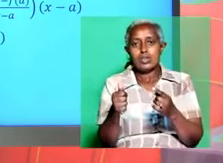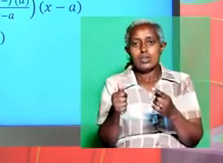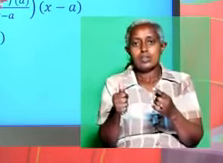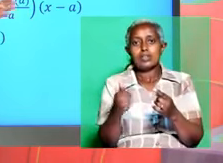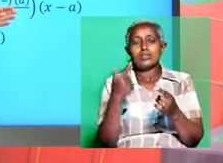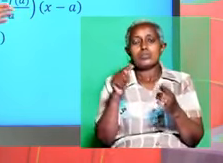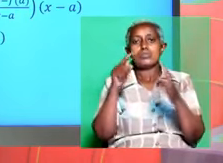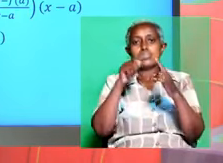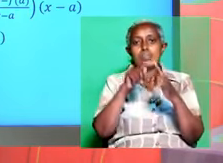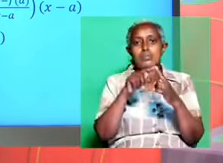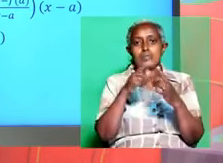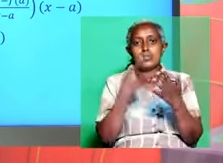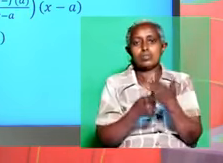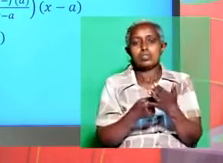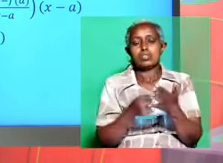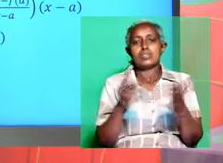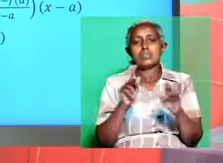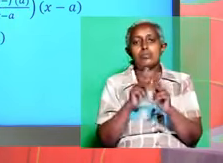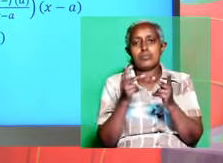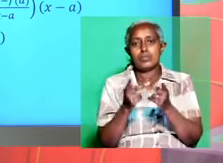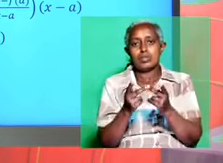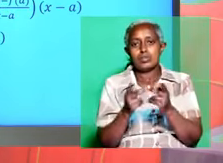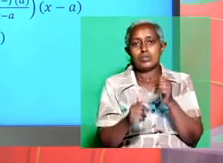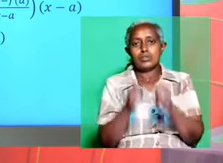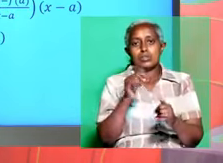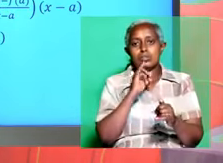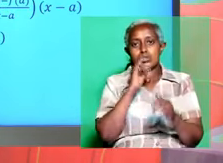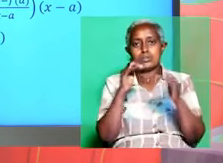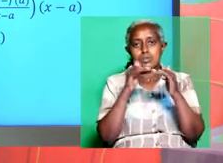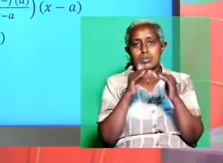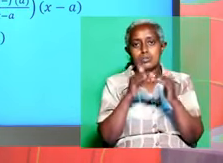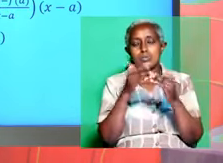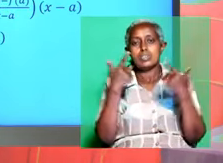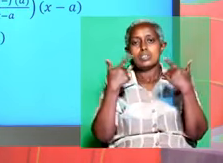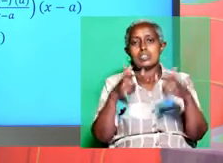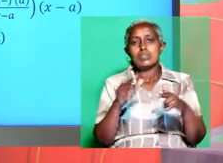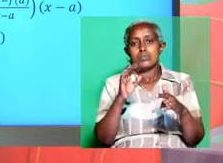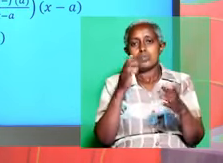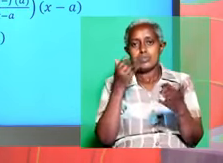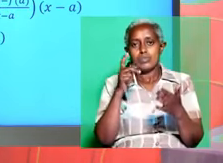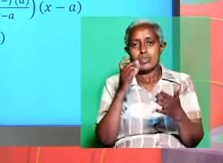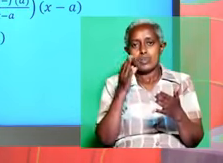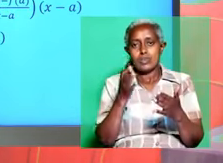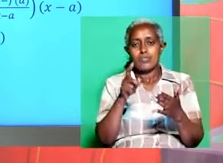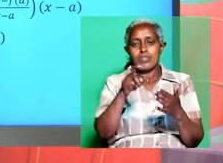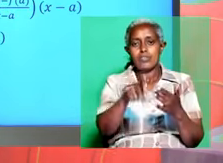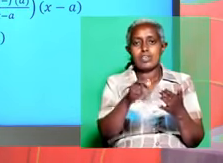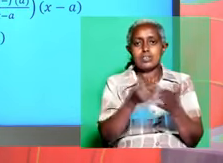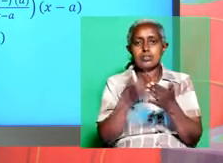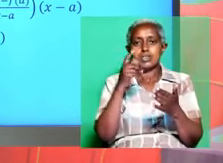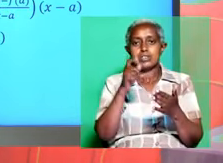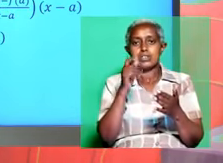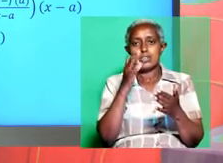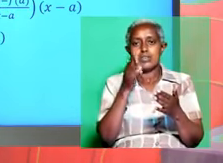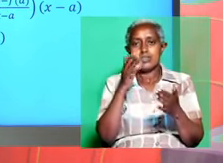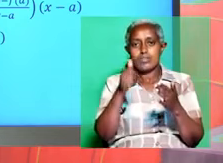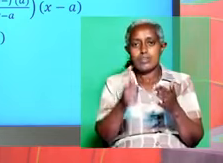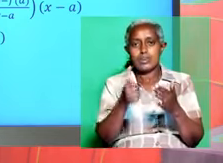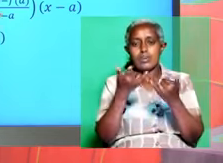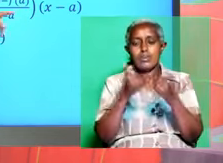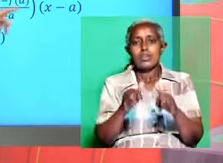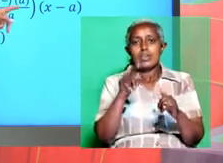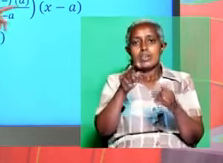to the limit of this part, which is equal to this, the limit of f of x minus f of a over x minus